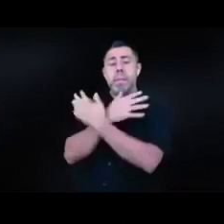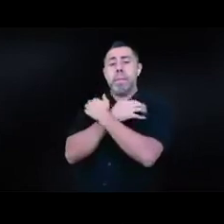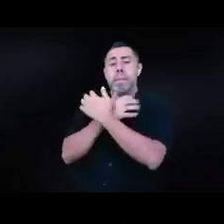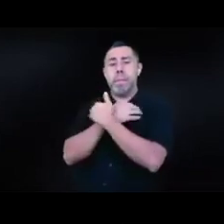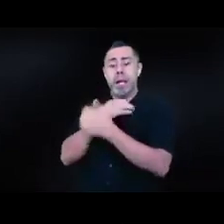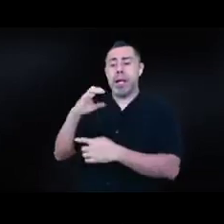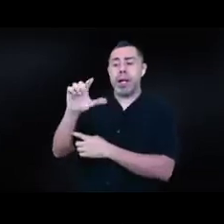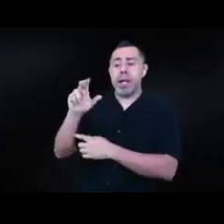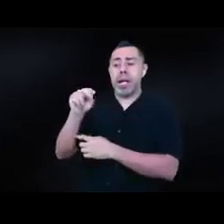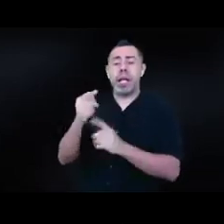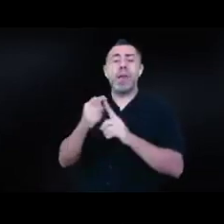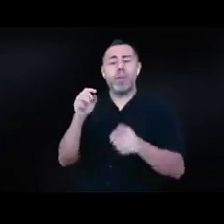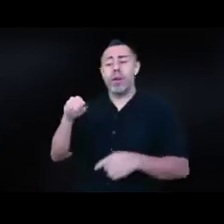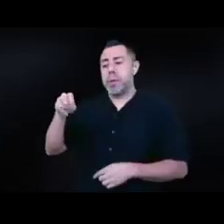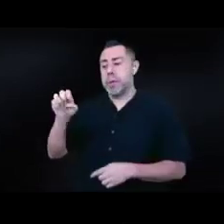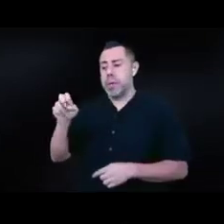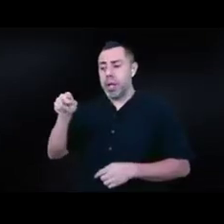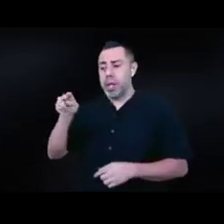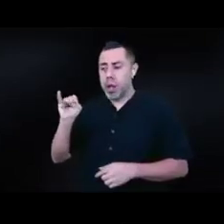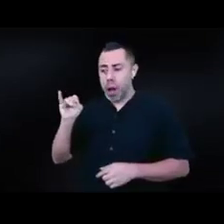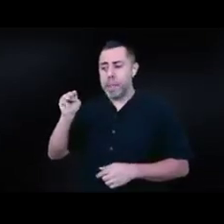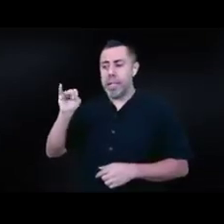in Wisconsin. So